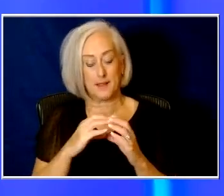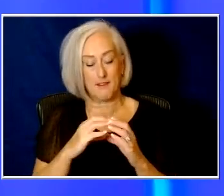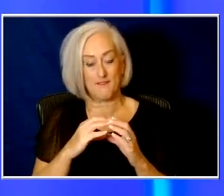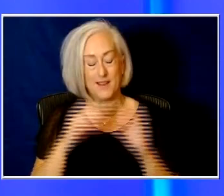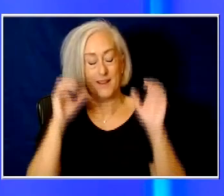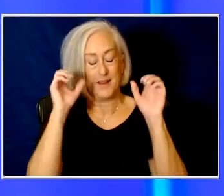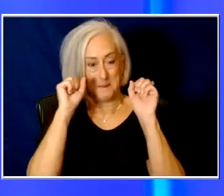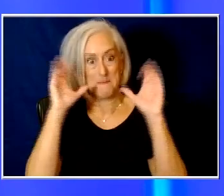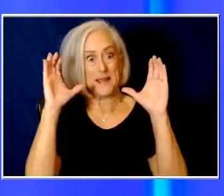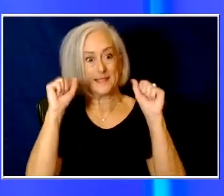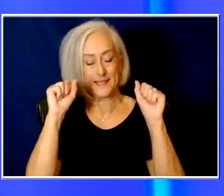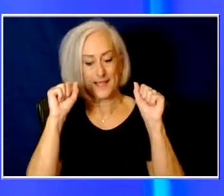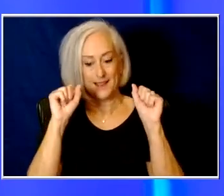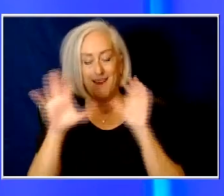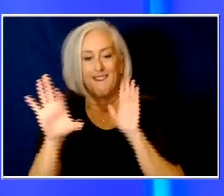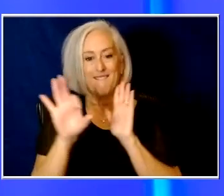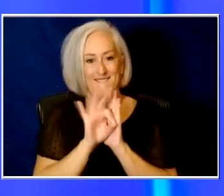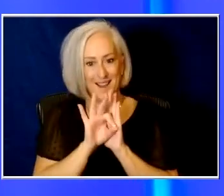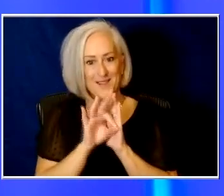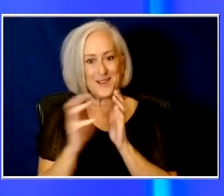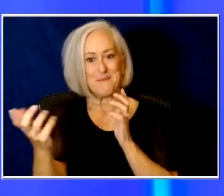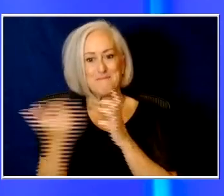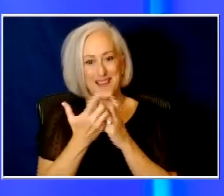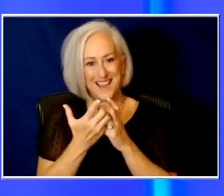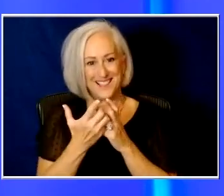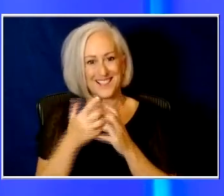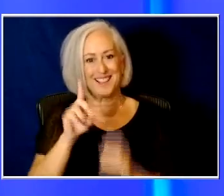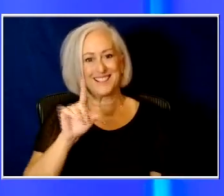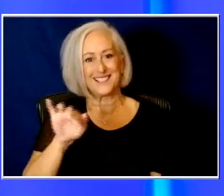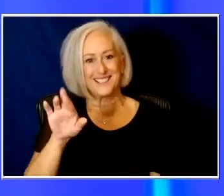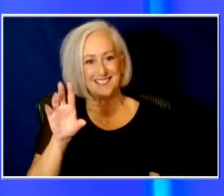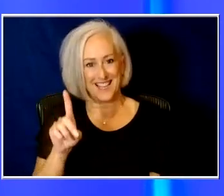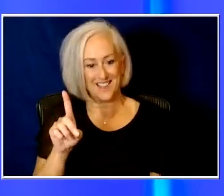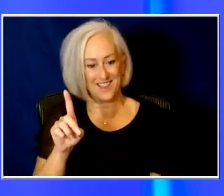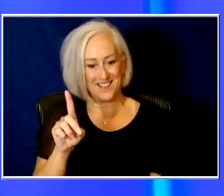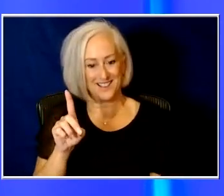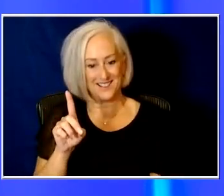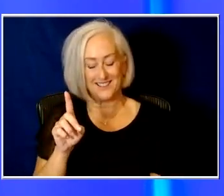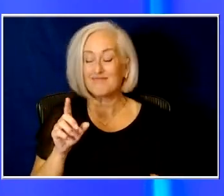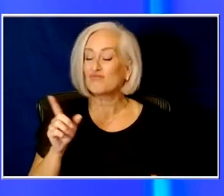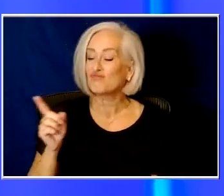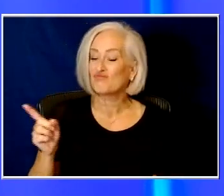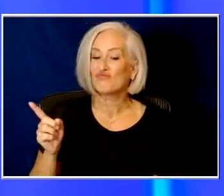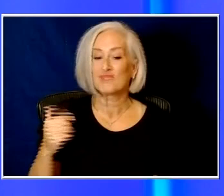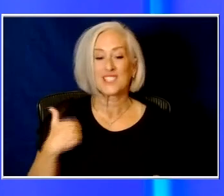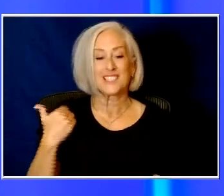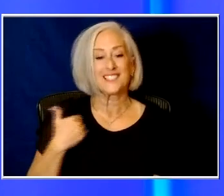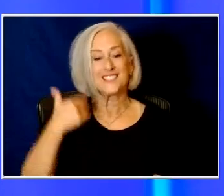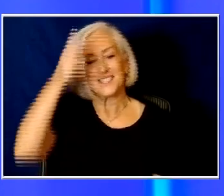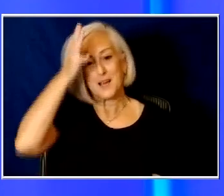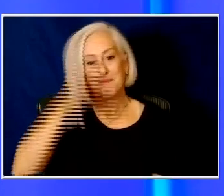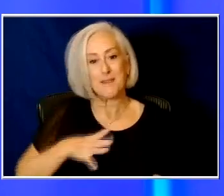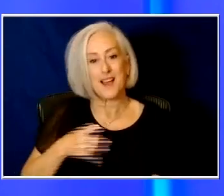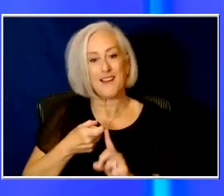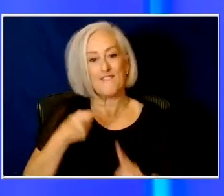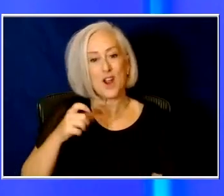David. And as you saw, he was a young man in England. And I happened, when David brought him here, I happened to